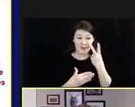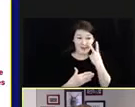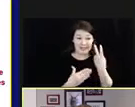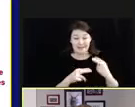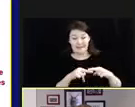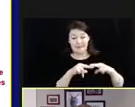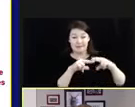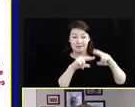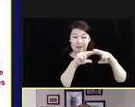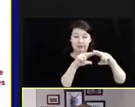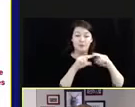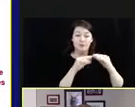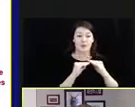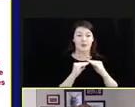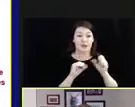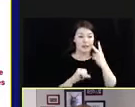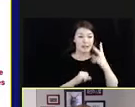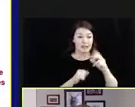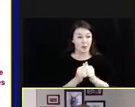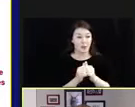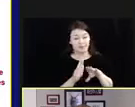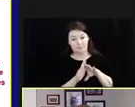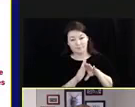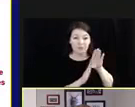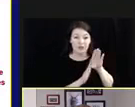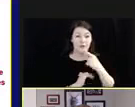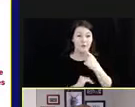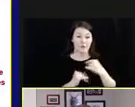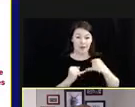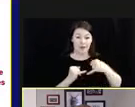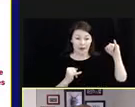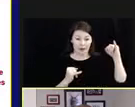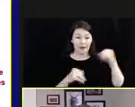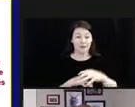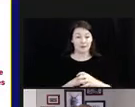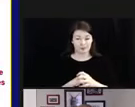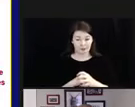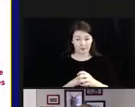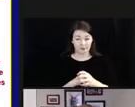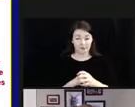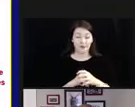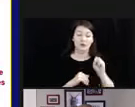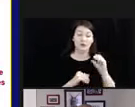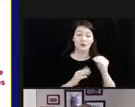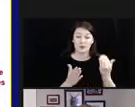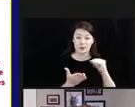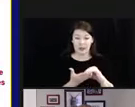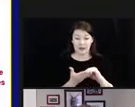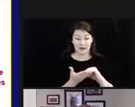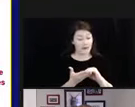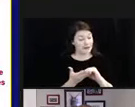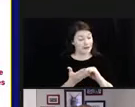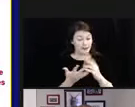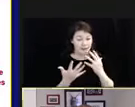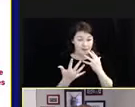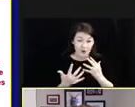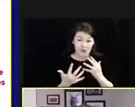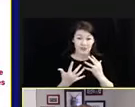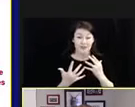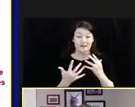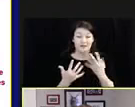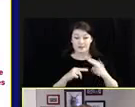in our cases. And you can see that with the steepness of that red line at the far right end of this figure. So again, an unfortunate increase that we're seeing here in